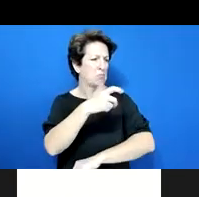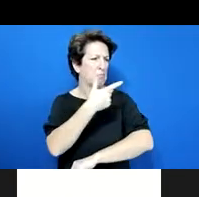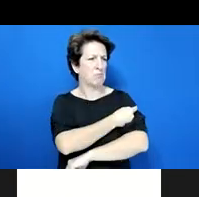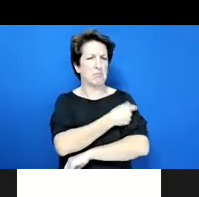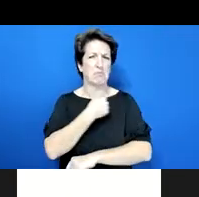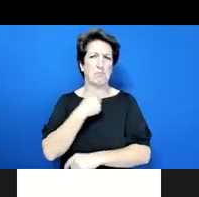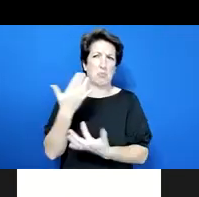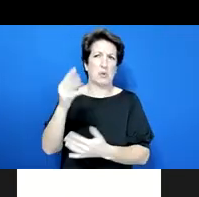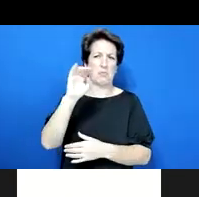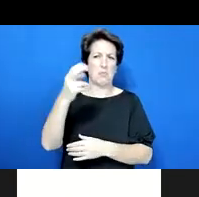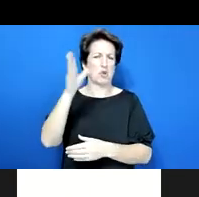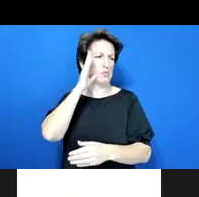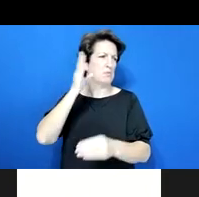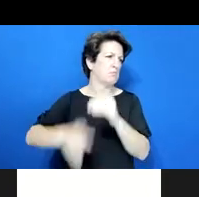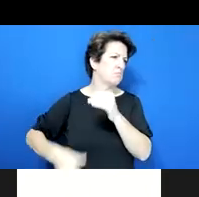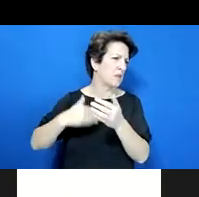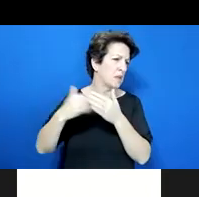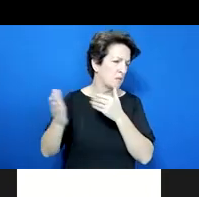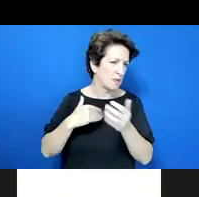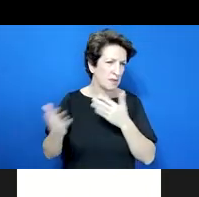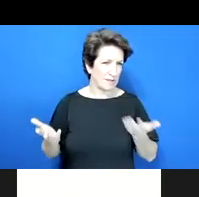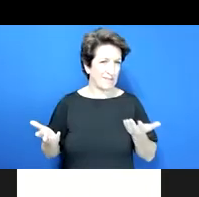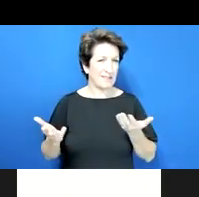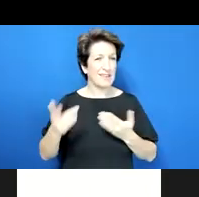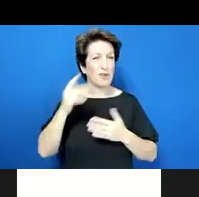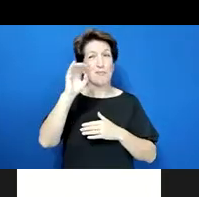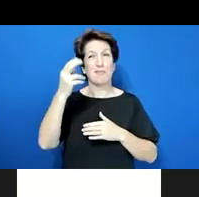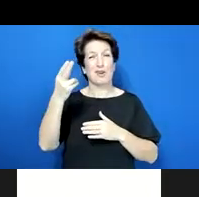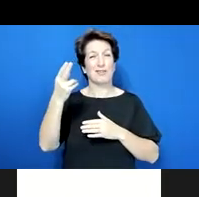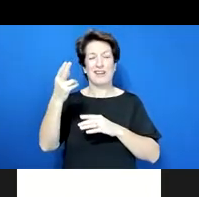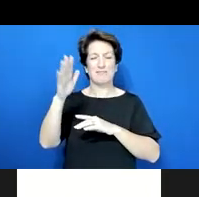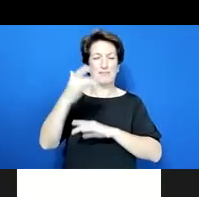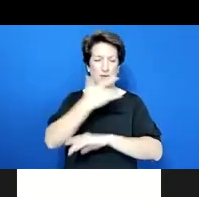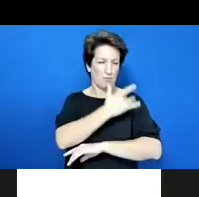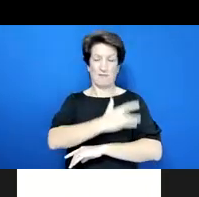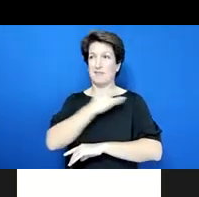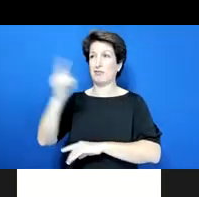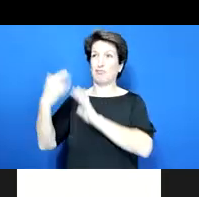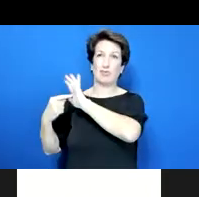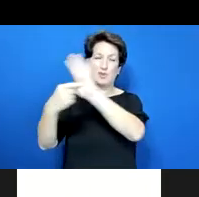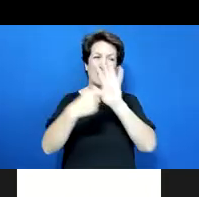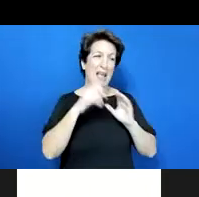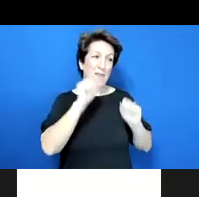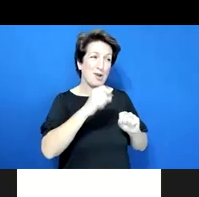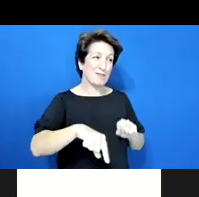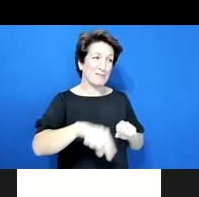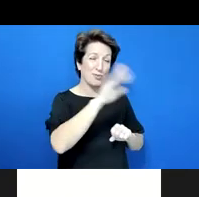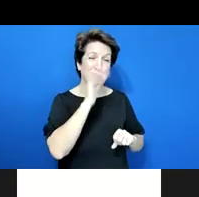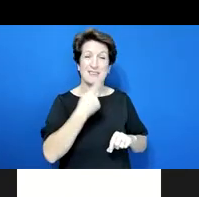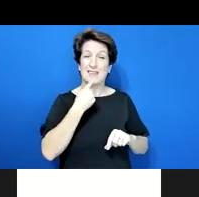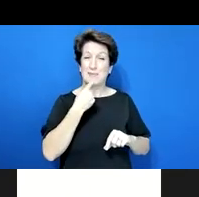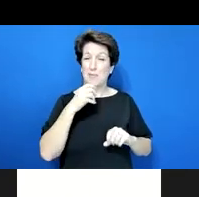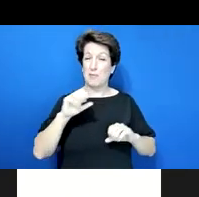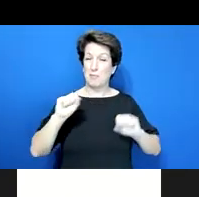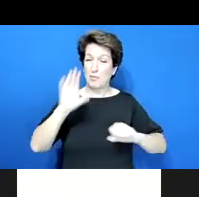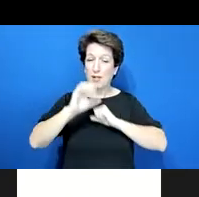actually, working out the way the province has presented it, may be disappointed. So if you're saying I'm not going to get